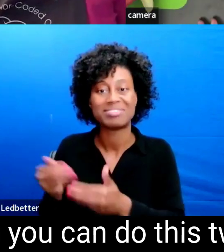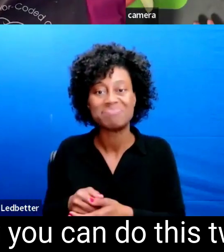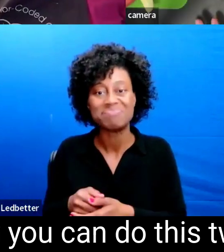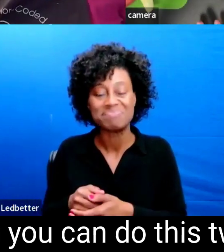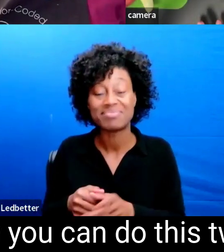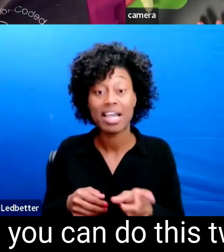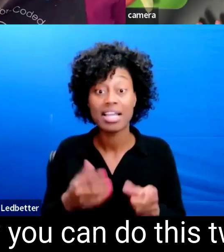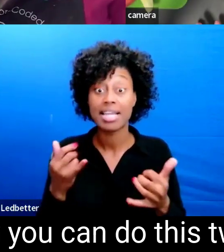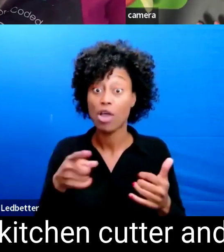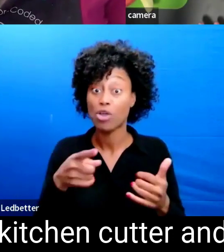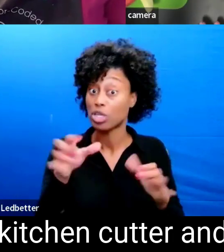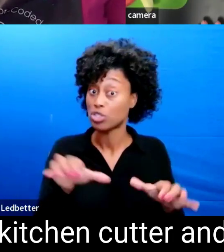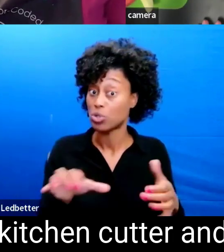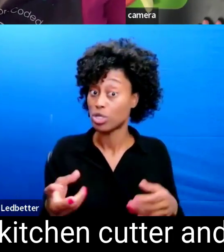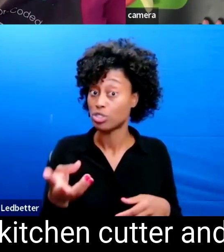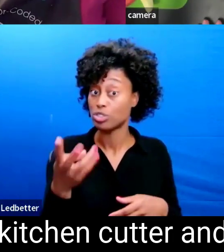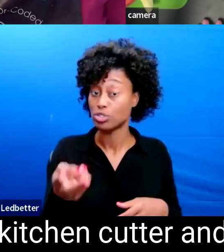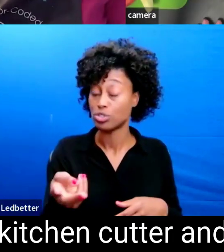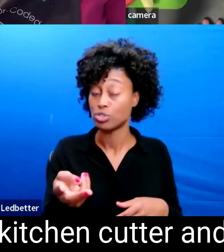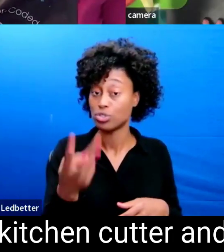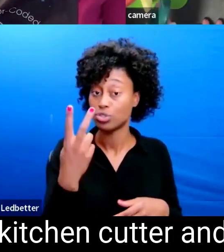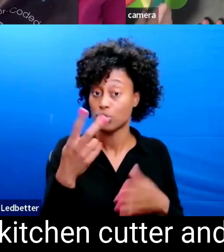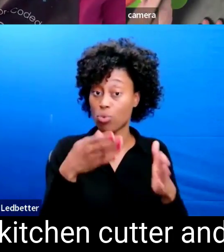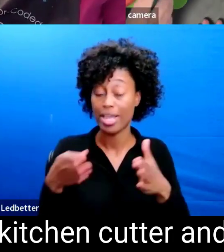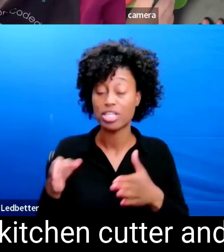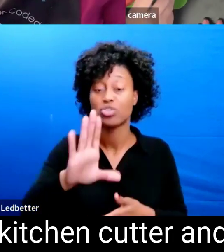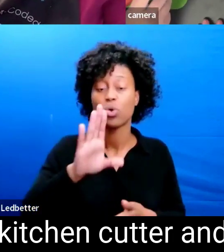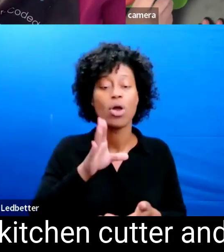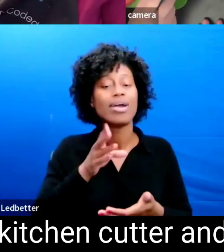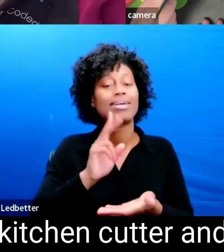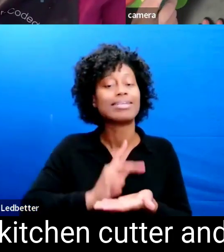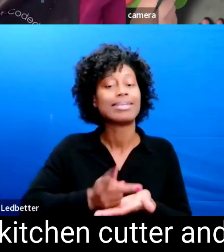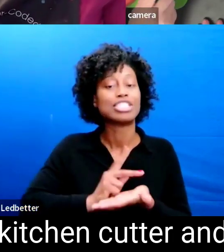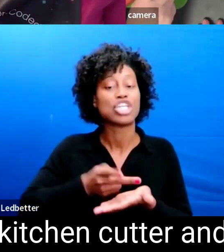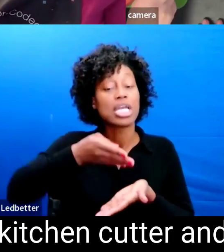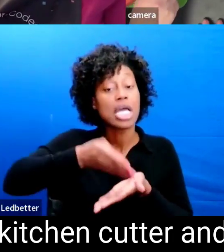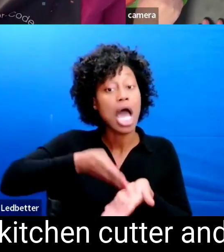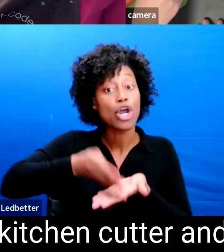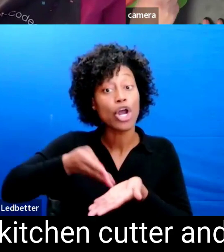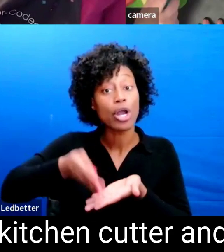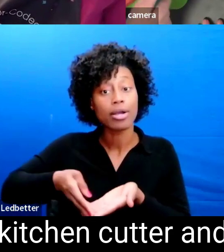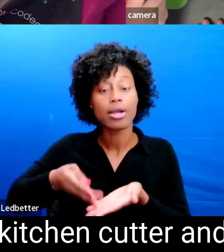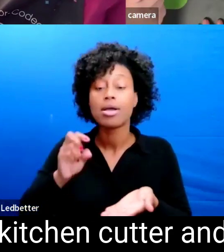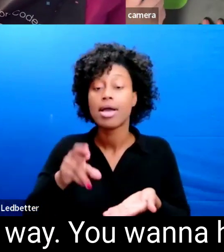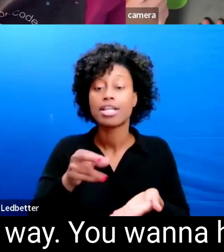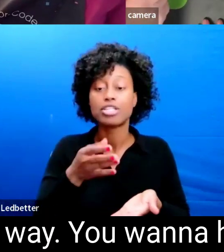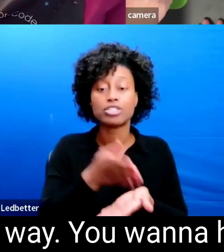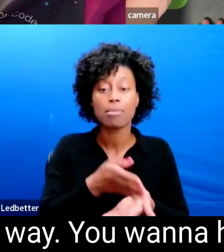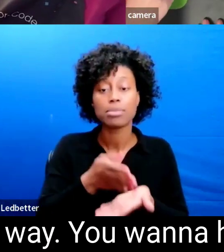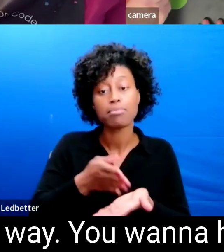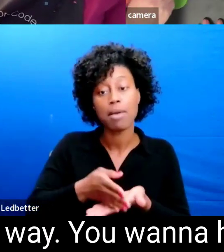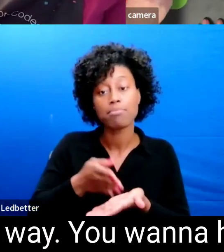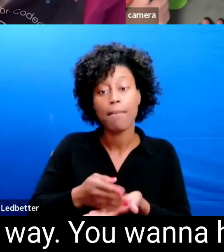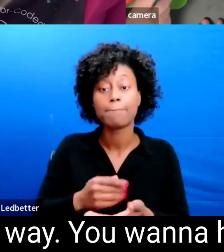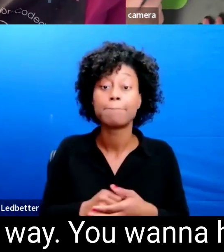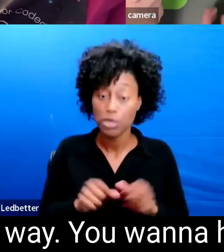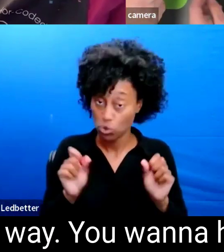you can do this 2 ways. You can use your kitchen cutter, and you can chop up your apple that way.